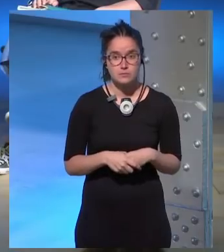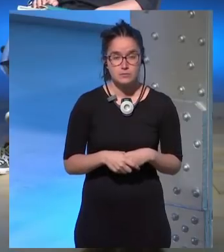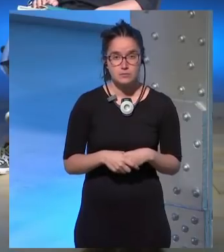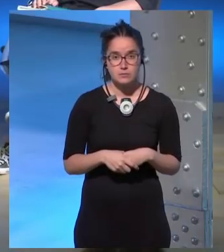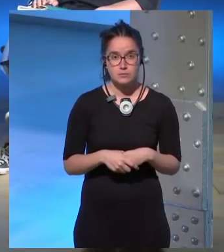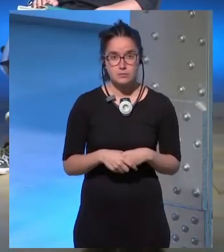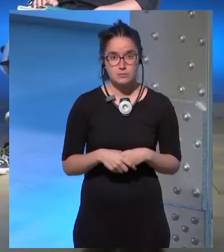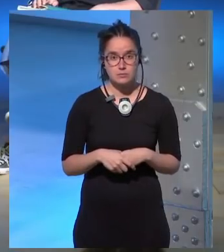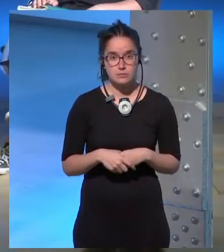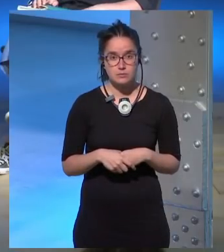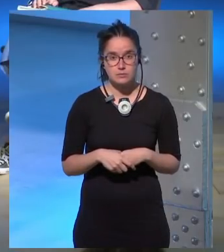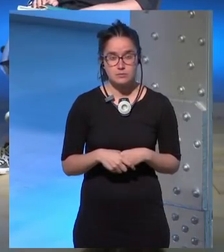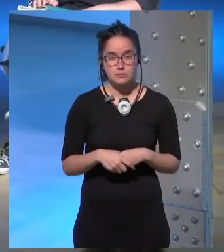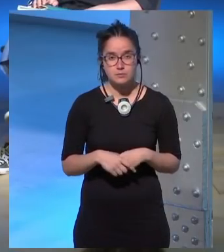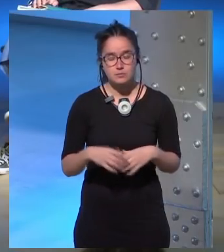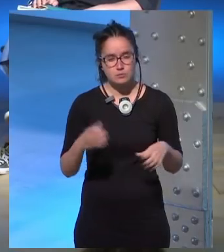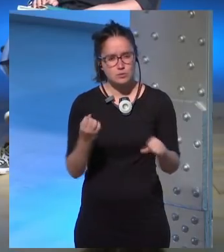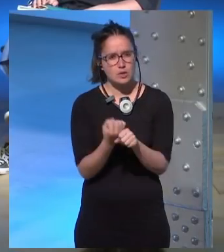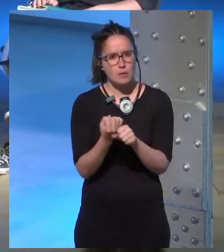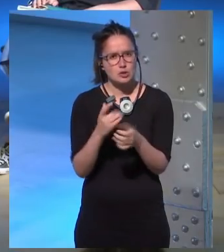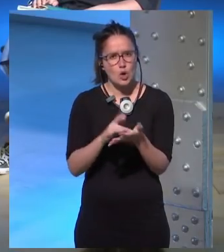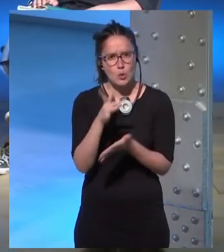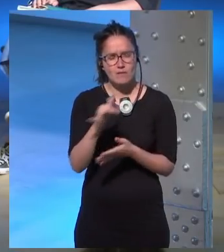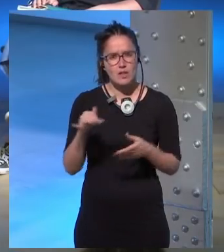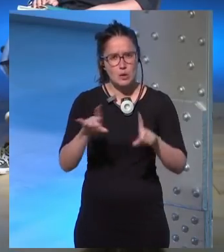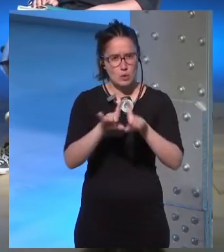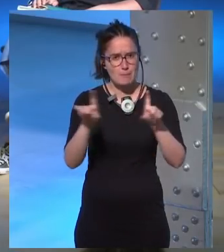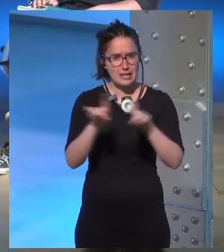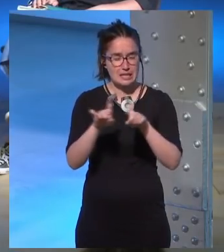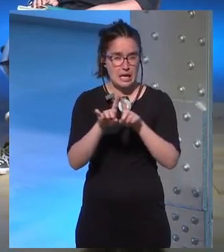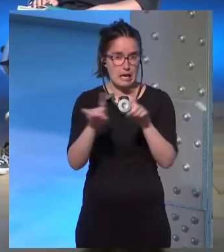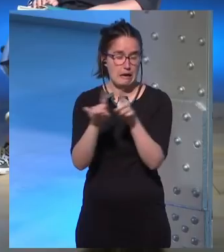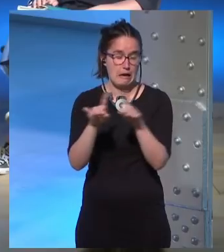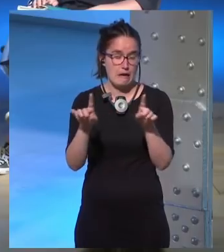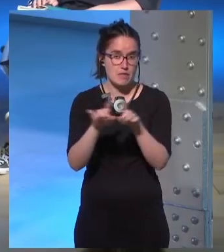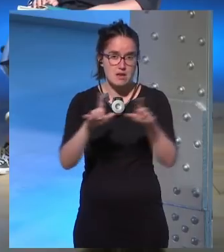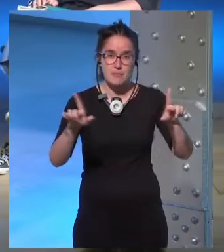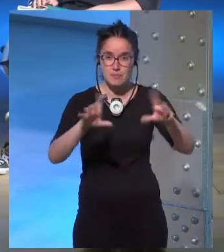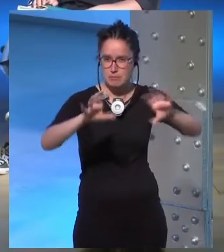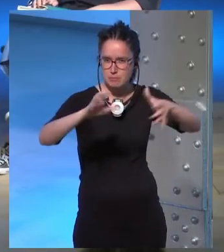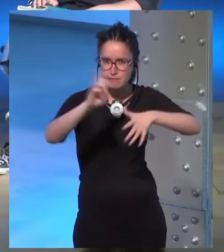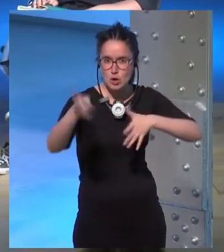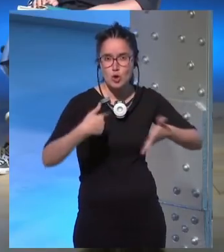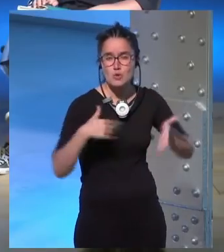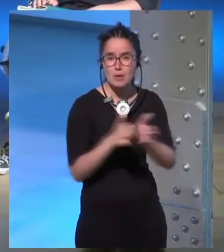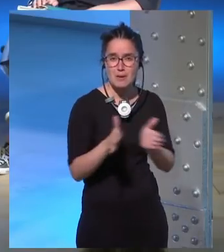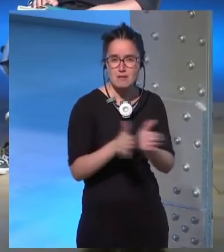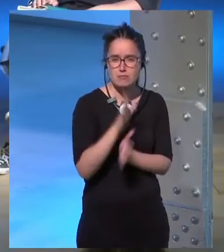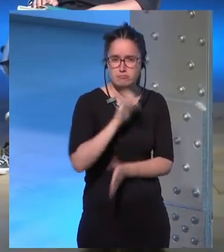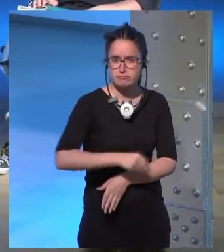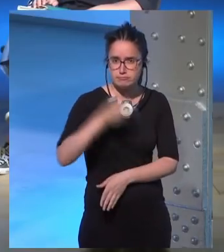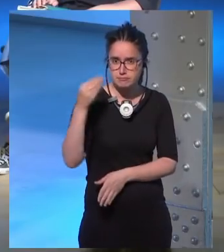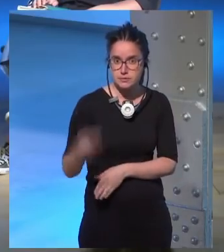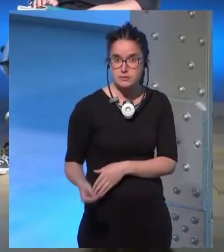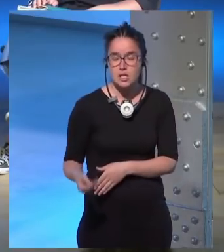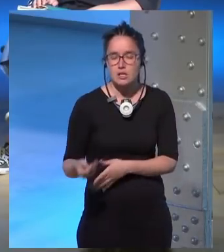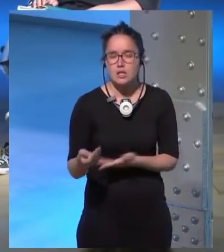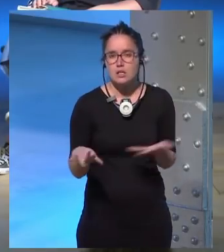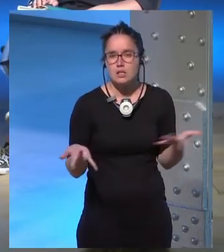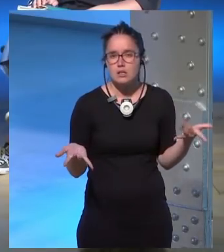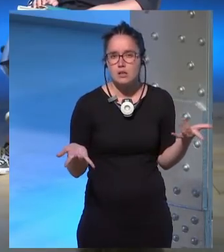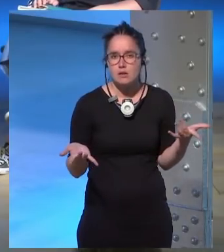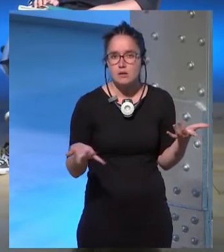at a telecommunications firm, and she said, you know, I realized if I ever wanted to be an executive, I had to learn how to play golf, and I hate golf. I